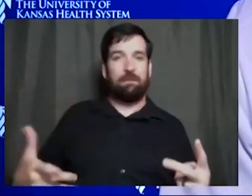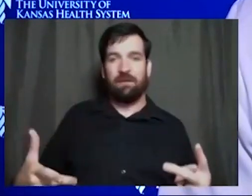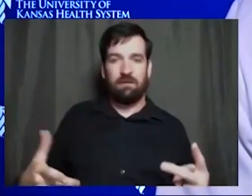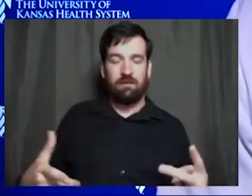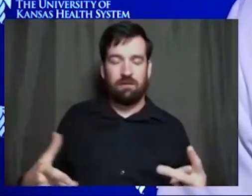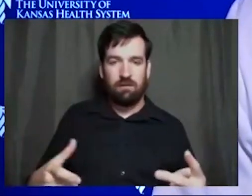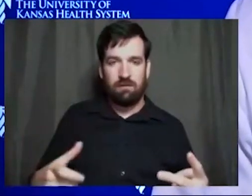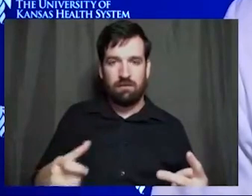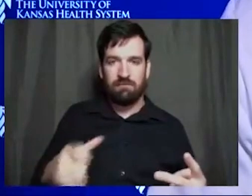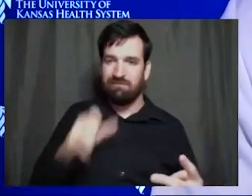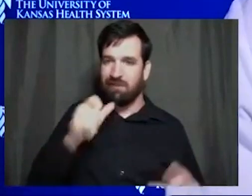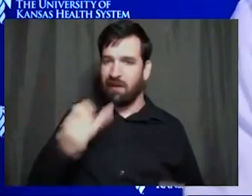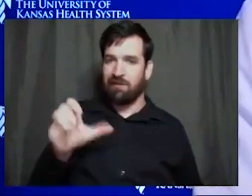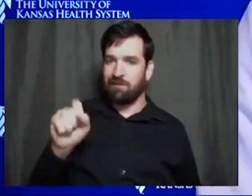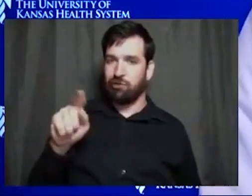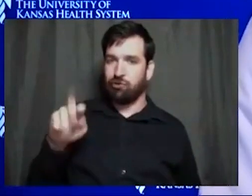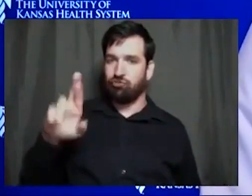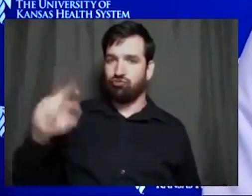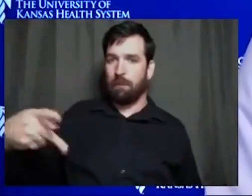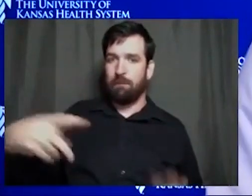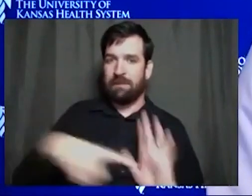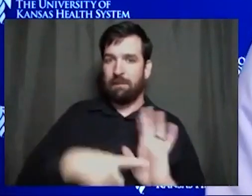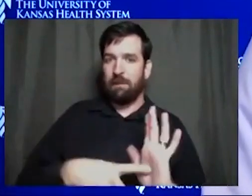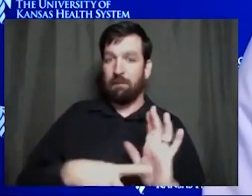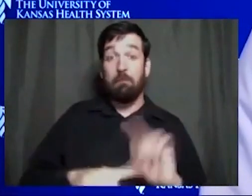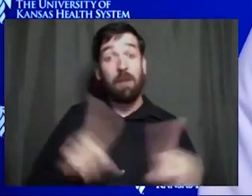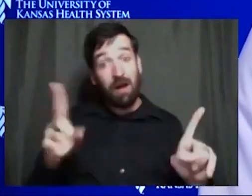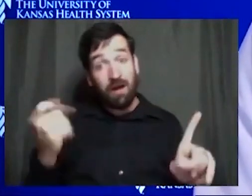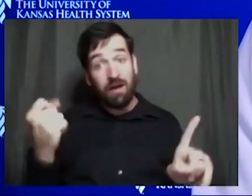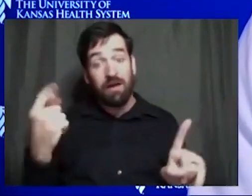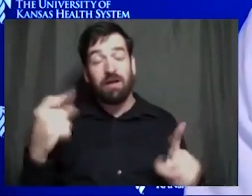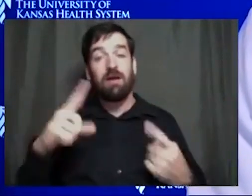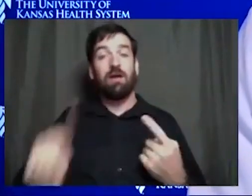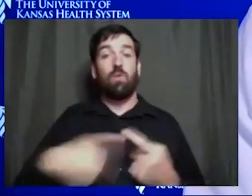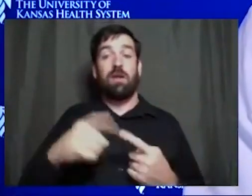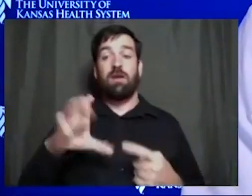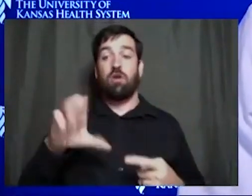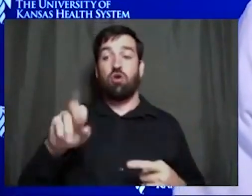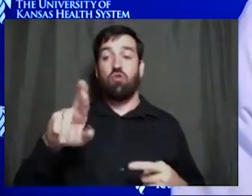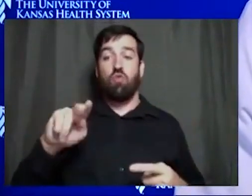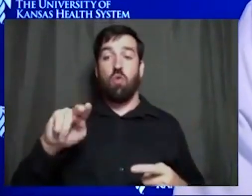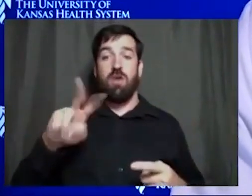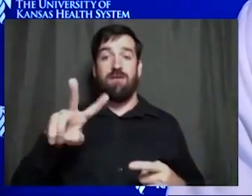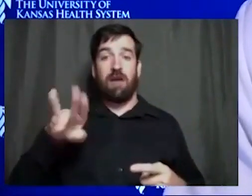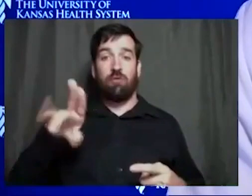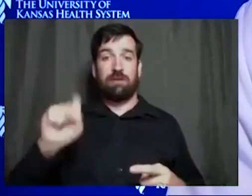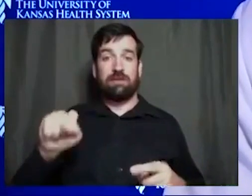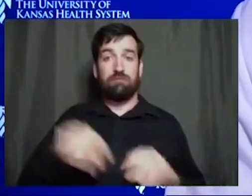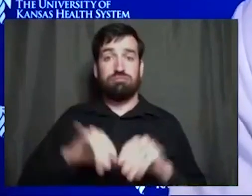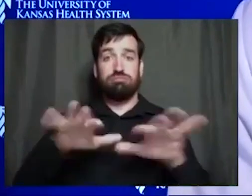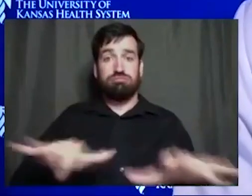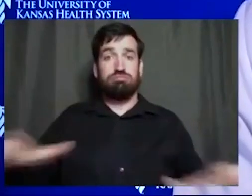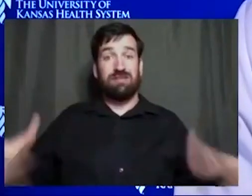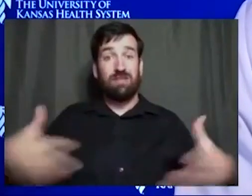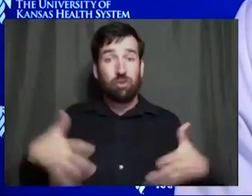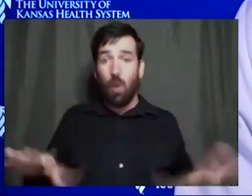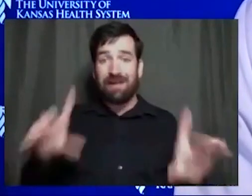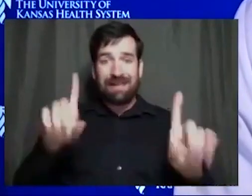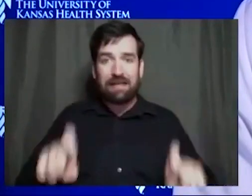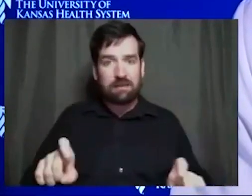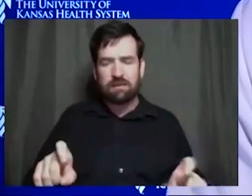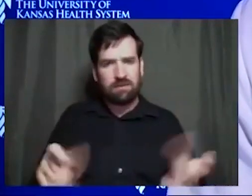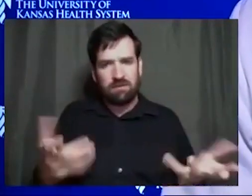strep throat, but yet when you have coronavirus going around and you know it and you don't want to test for it, that's just just a lack of